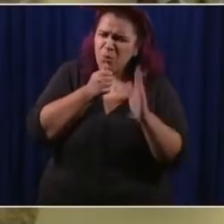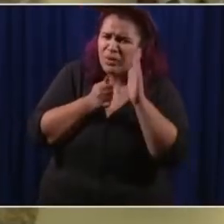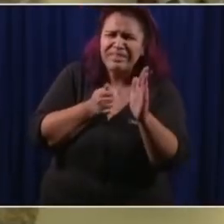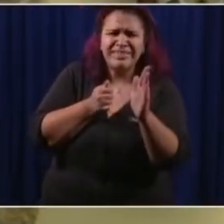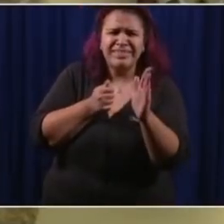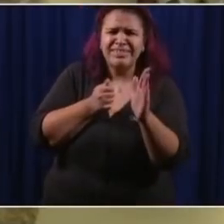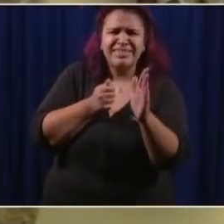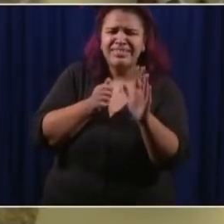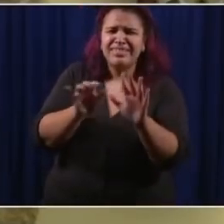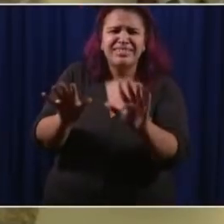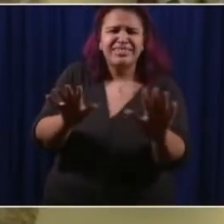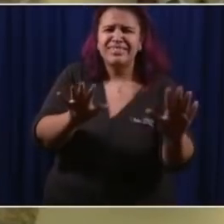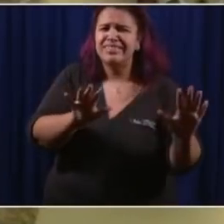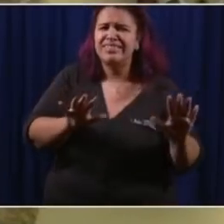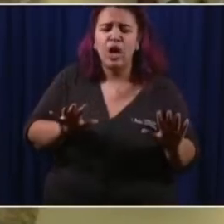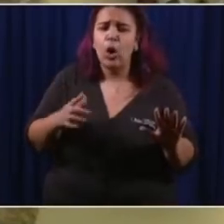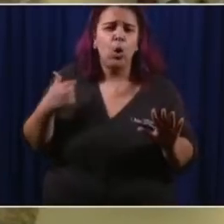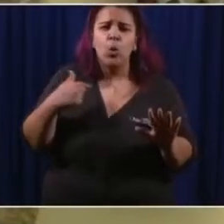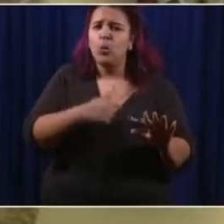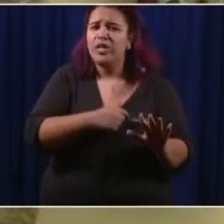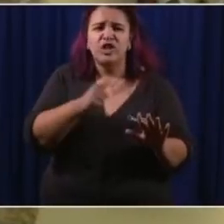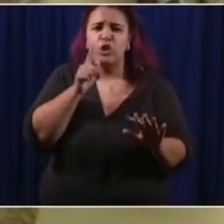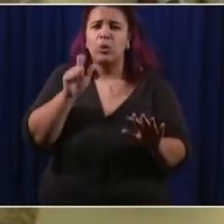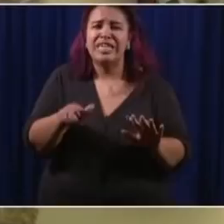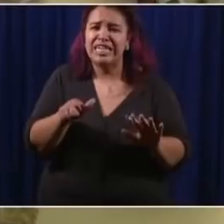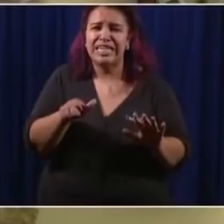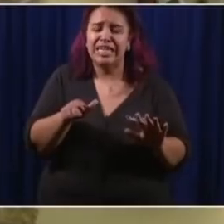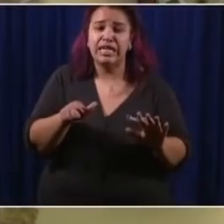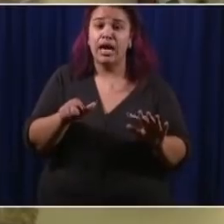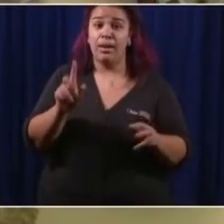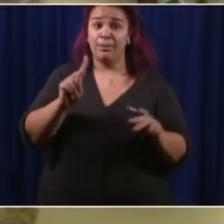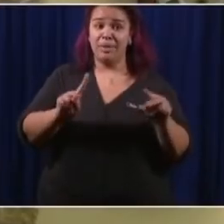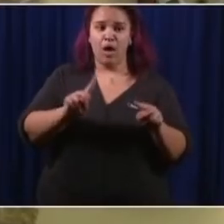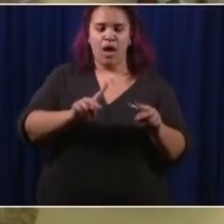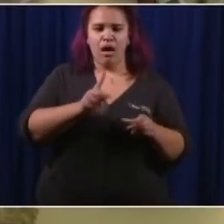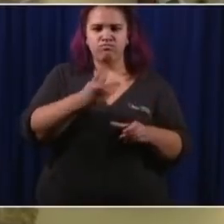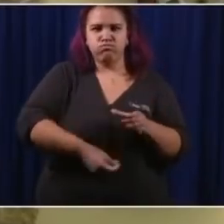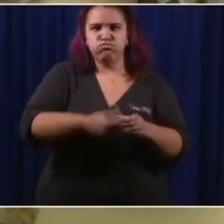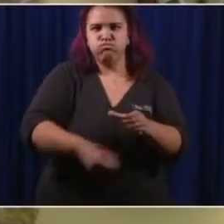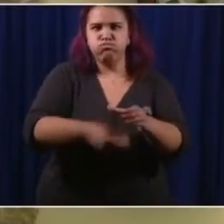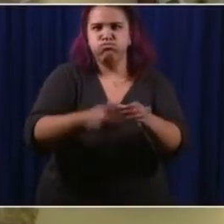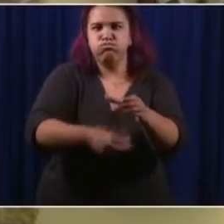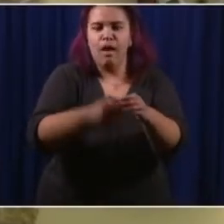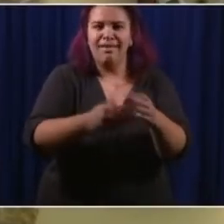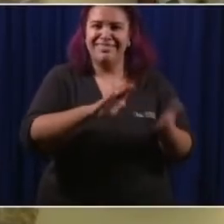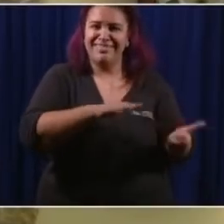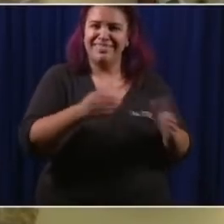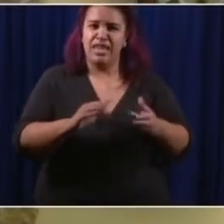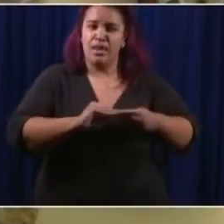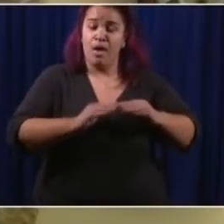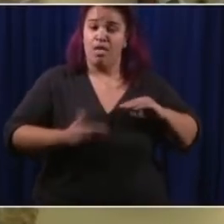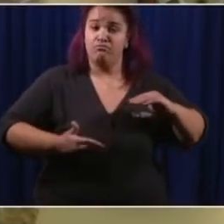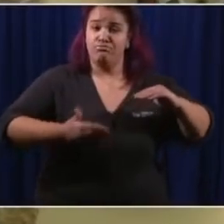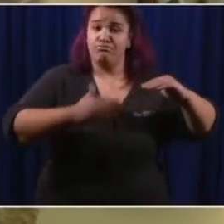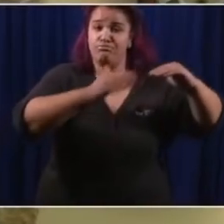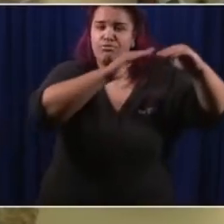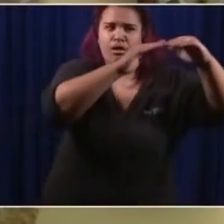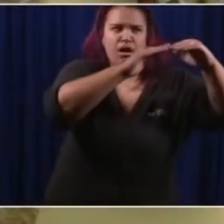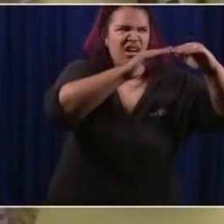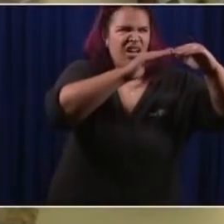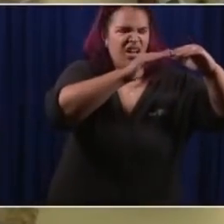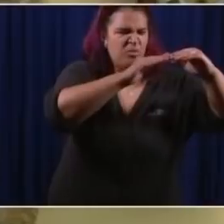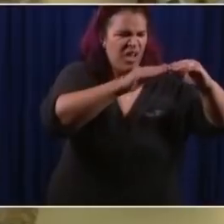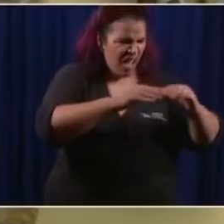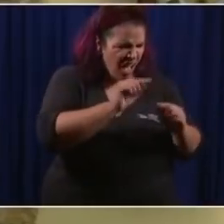We don't need to lose any more than we need to lose. People who could get through this and who could come out the other side and have a great